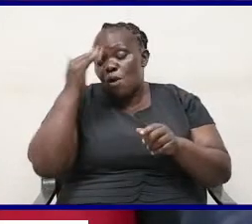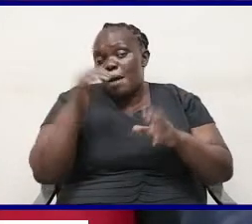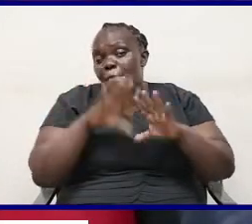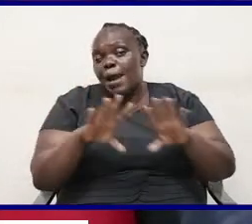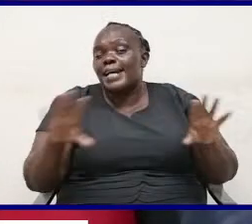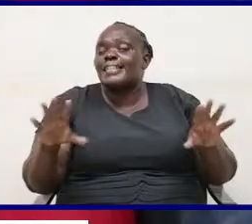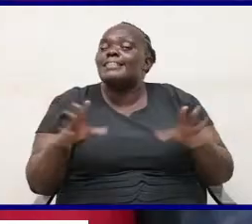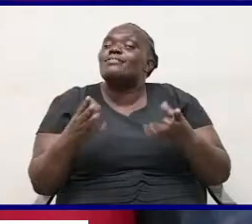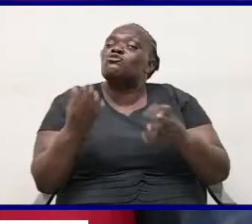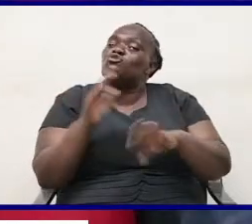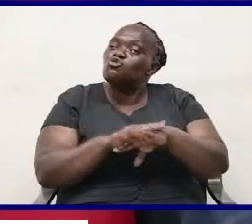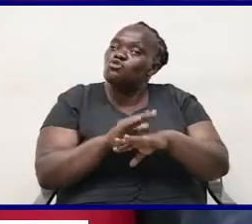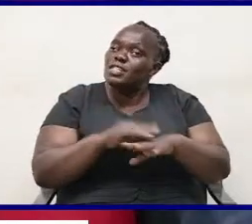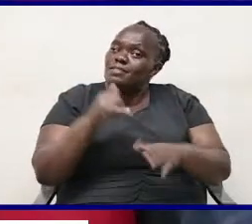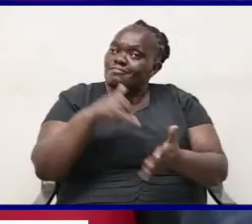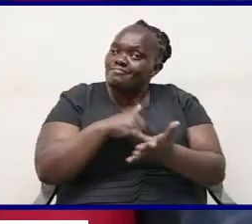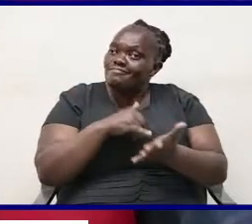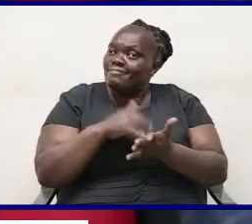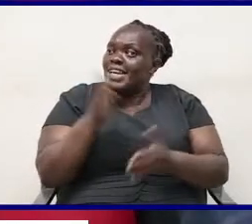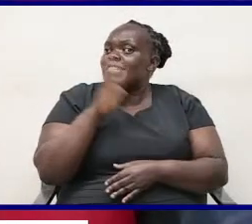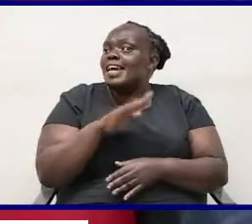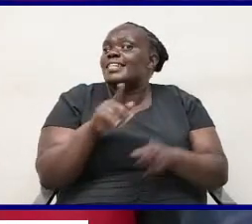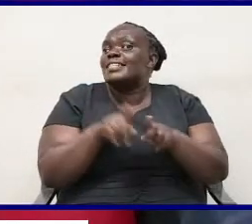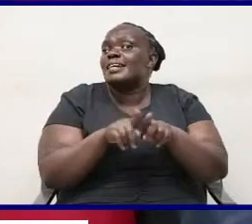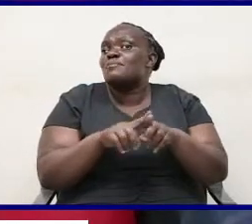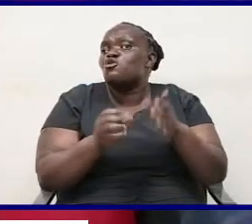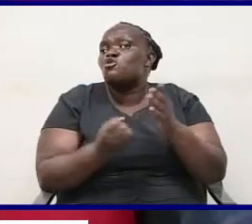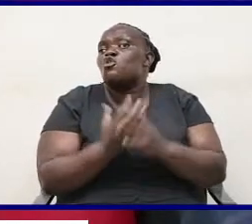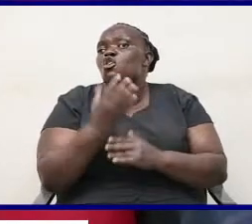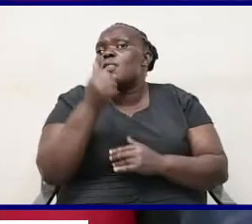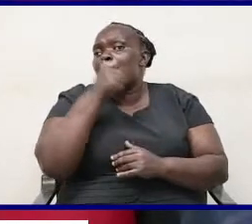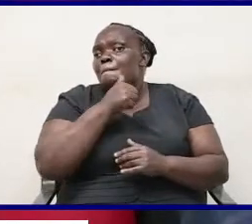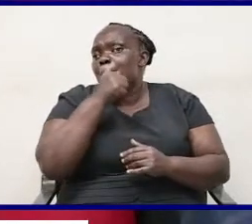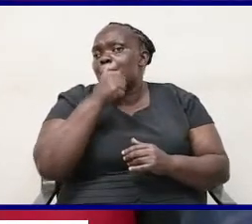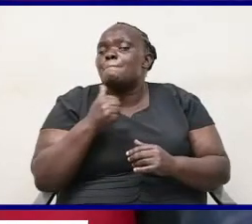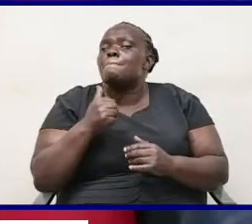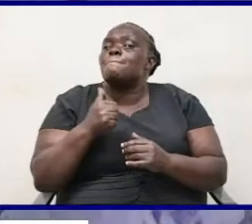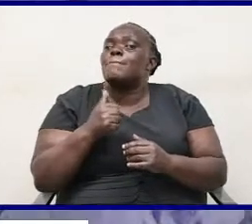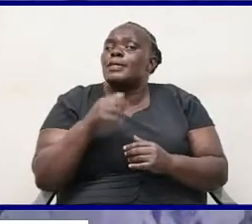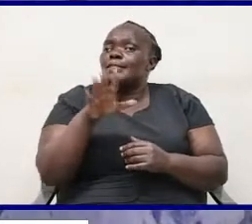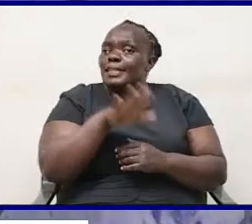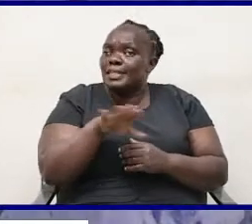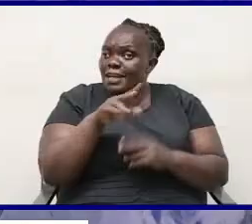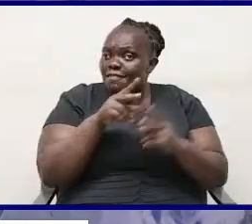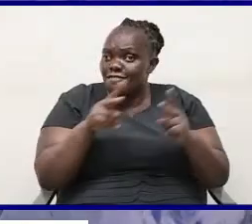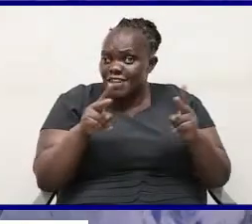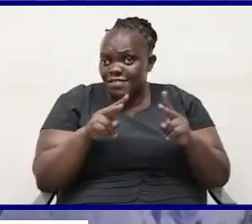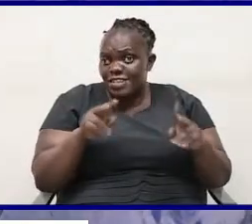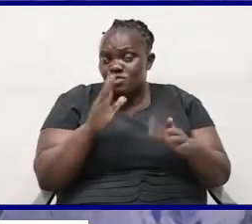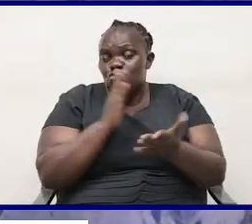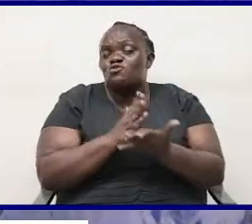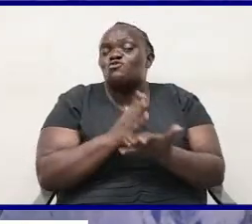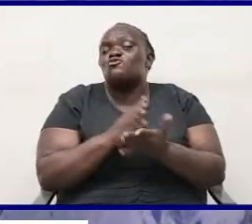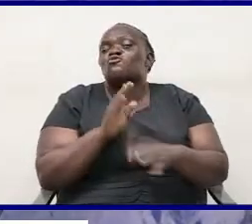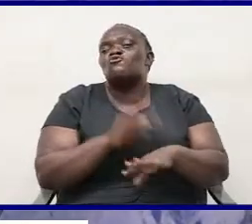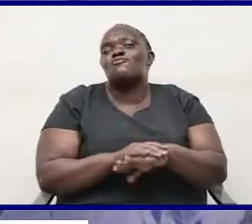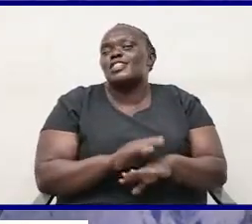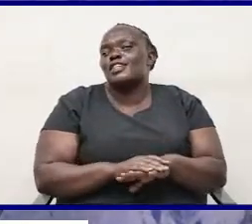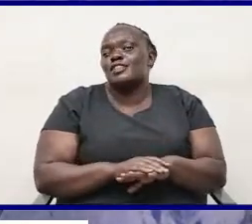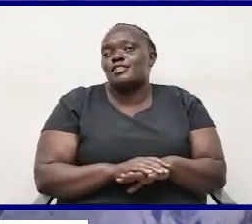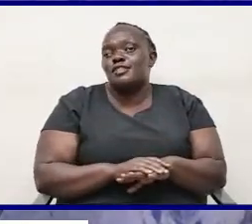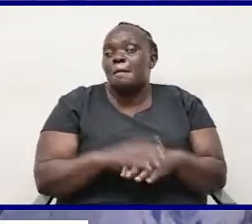market liquidity, investor returns, and even growth of the private sector. So this is very, very, very